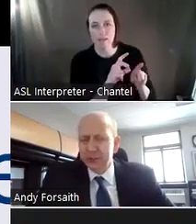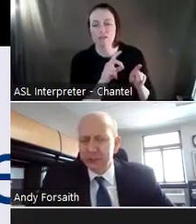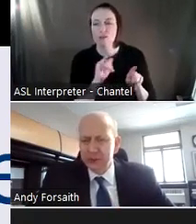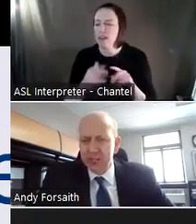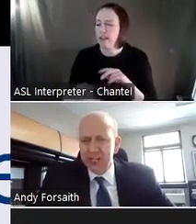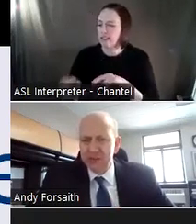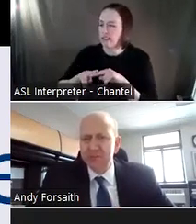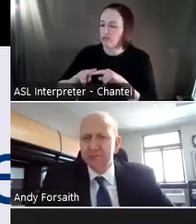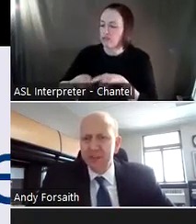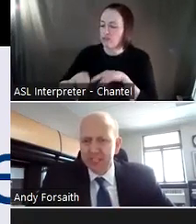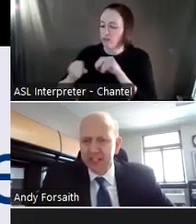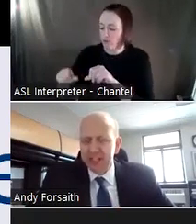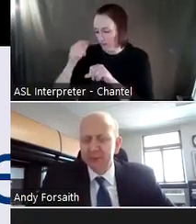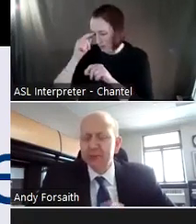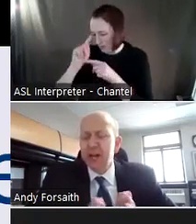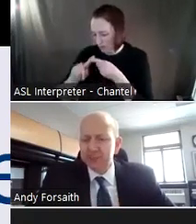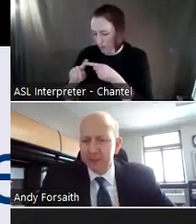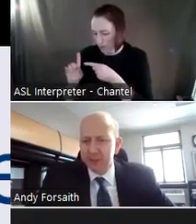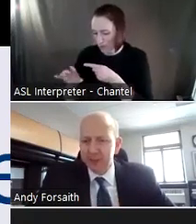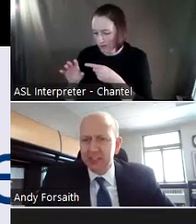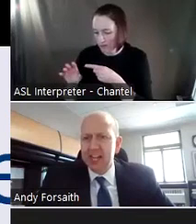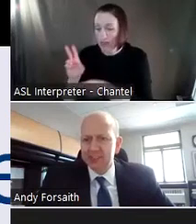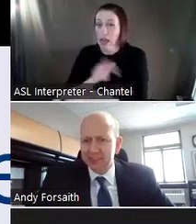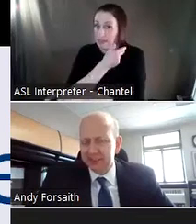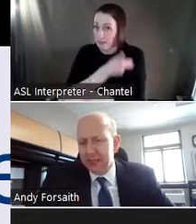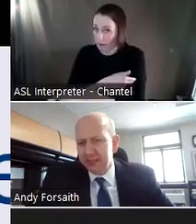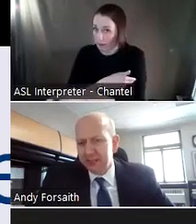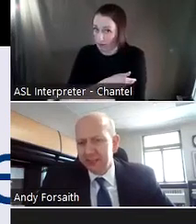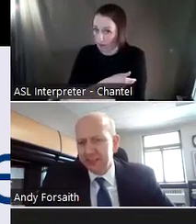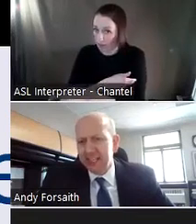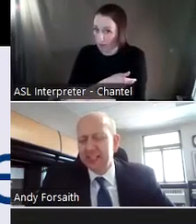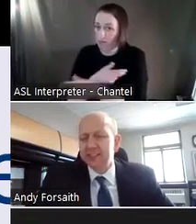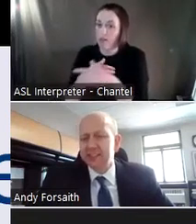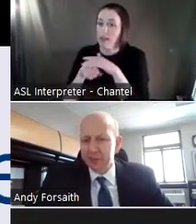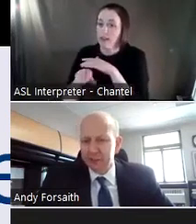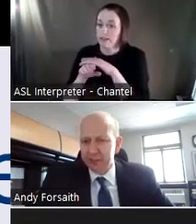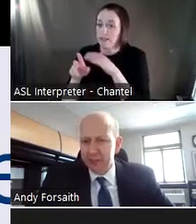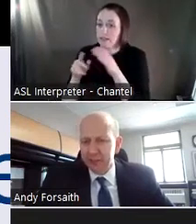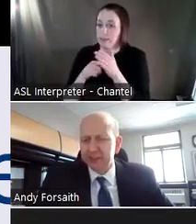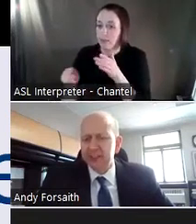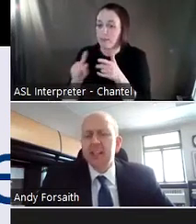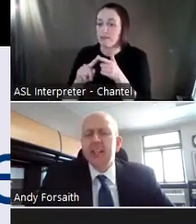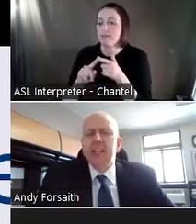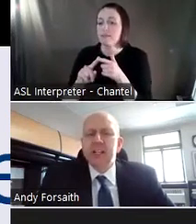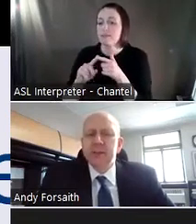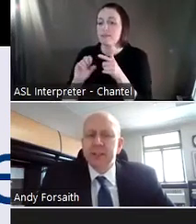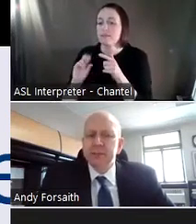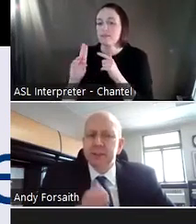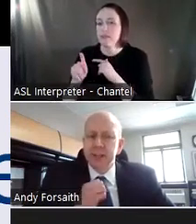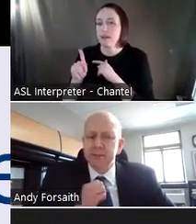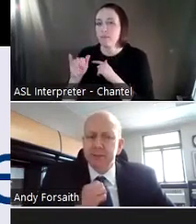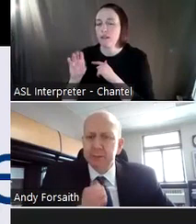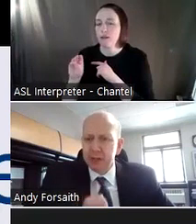increases to to hospital access payments and supplemental payments.